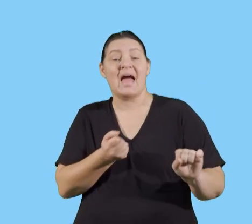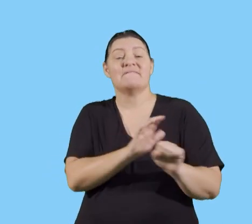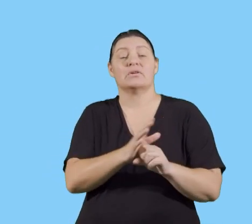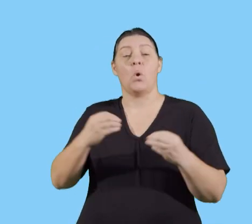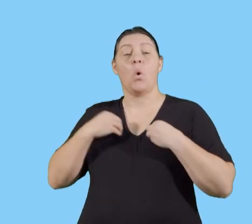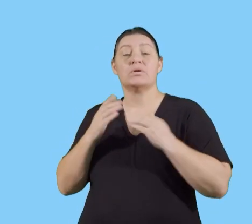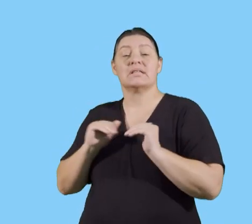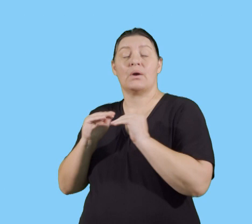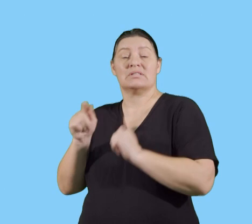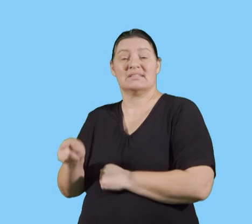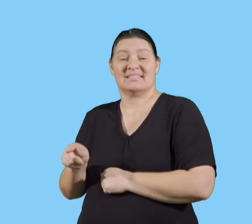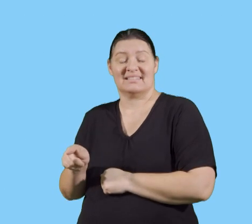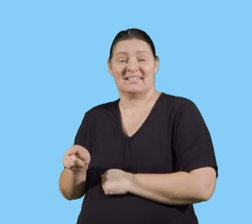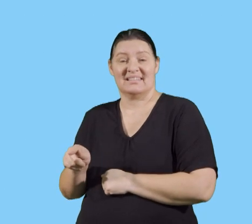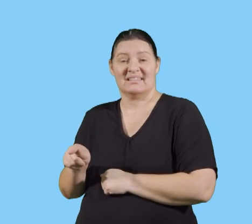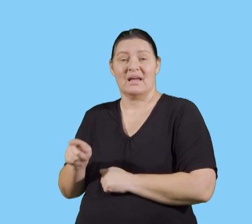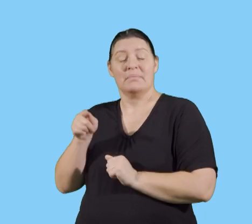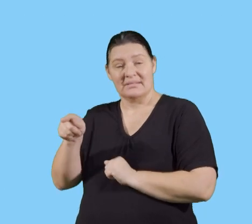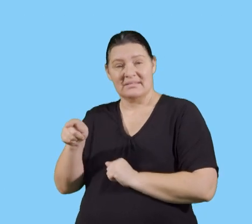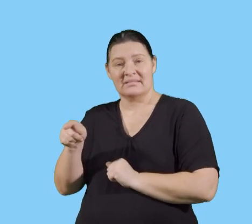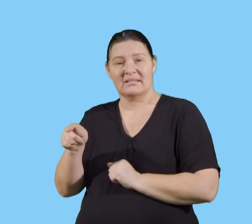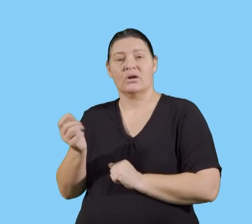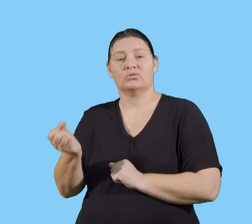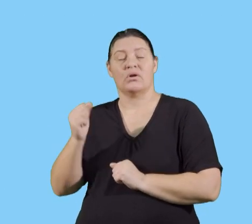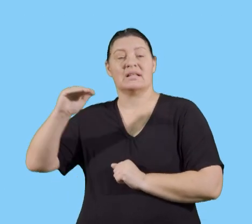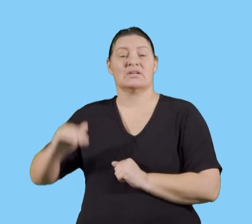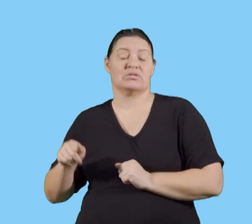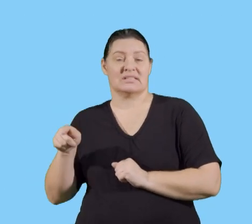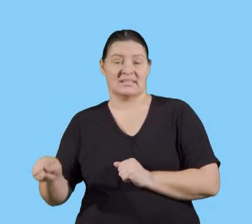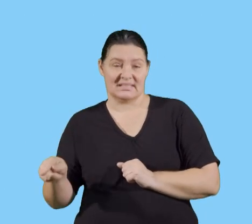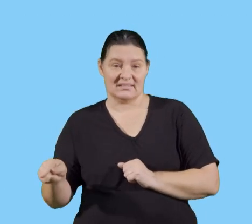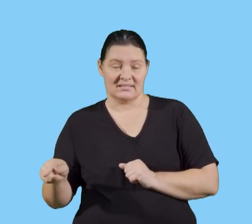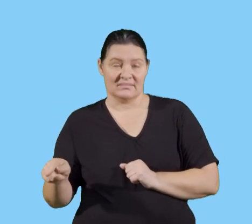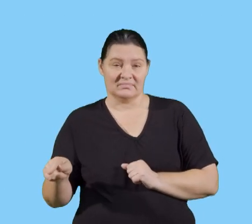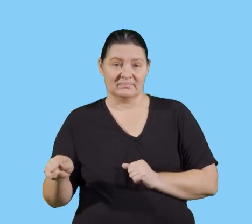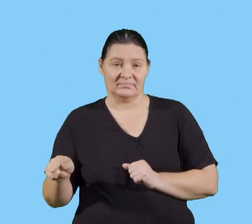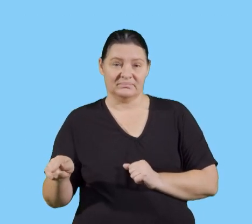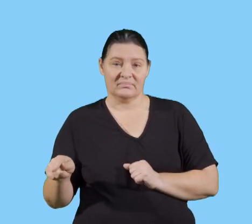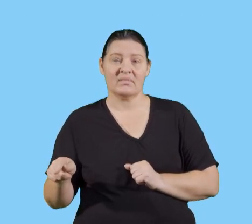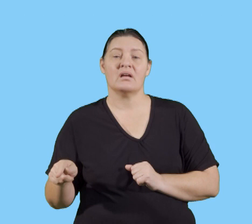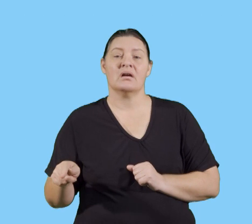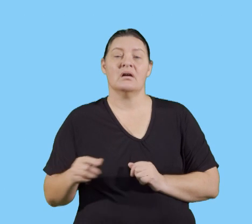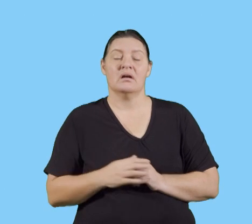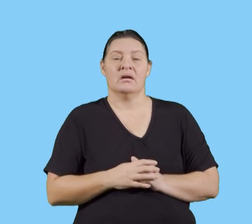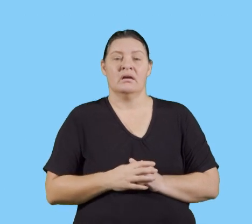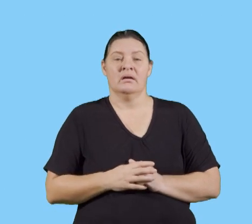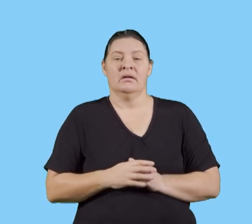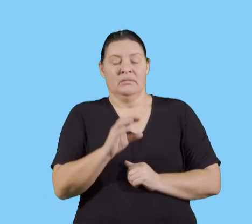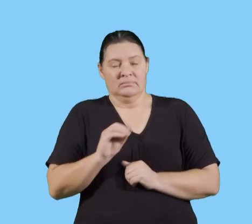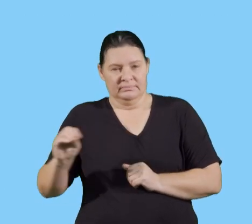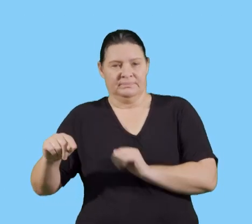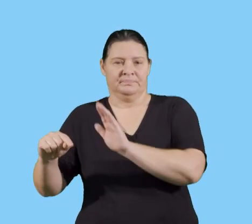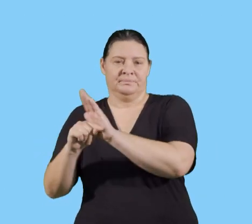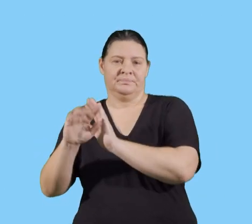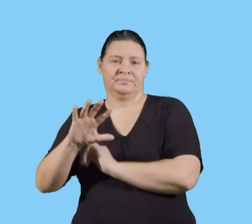owner's equity. Drawings decreases owner's equity. Once you have drawings, you come to owner's equity, then it's a